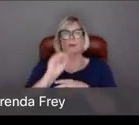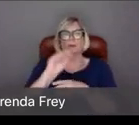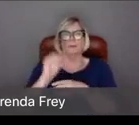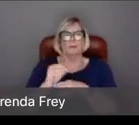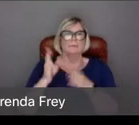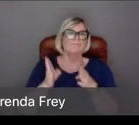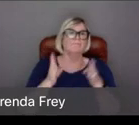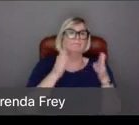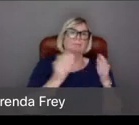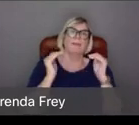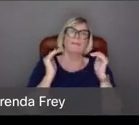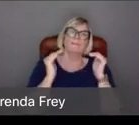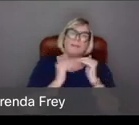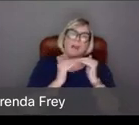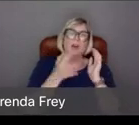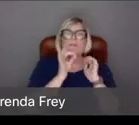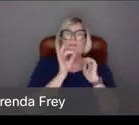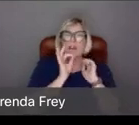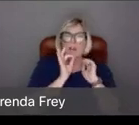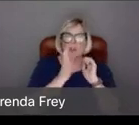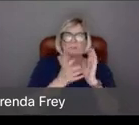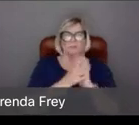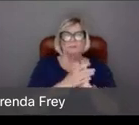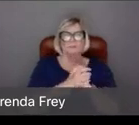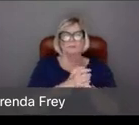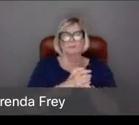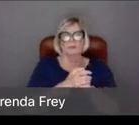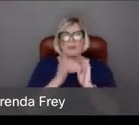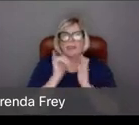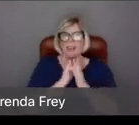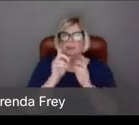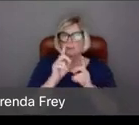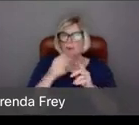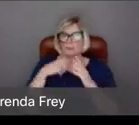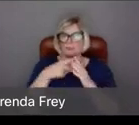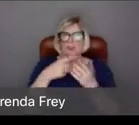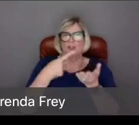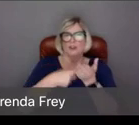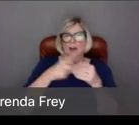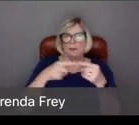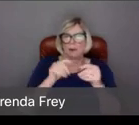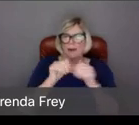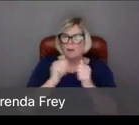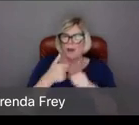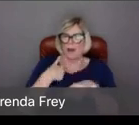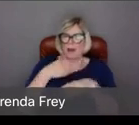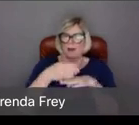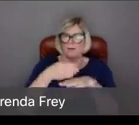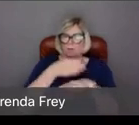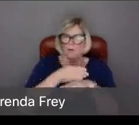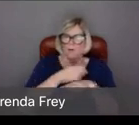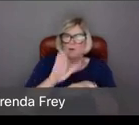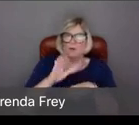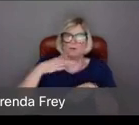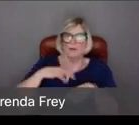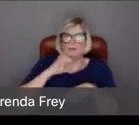Then we have the fair category. And the fair category is where we start to talk about how do we improve your credit score, because this is where we don't